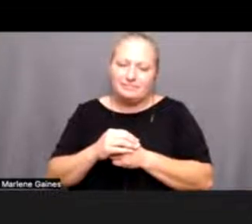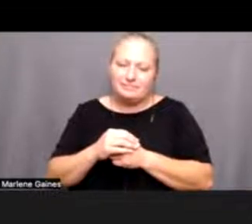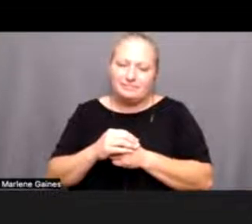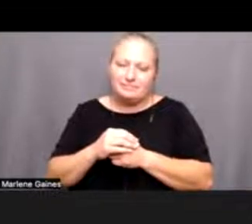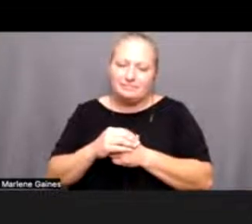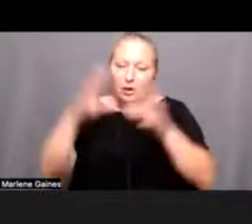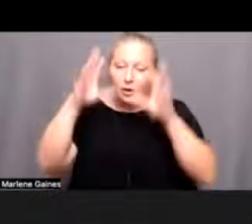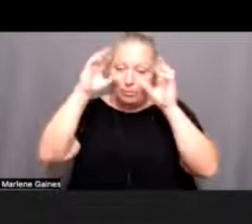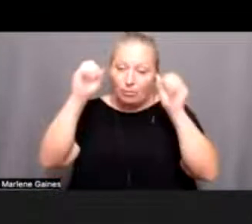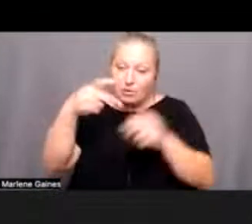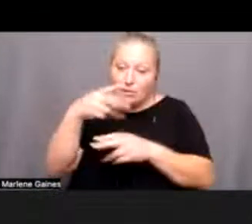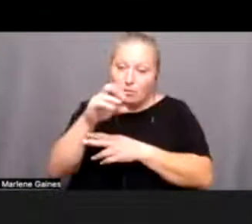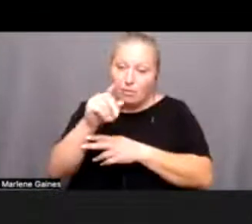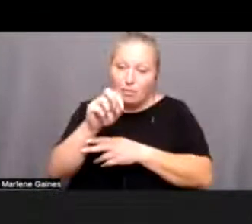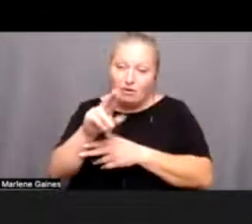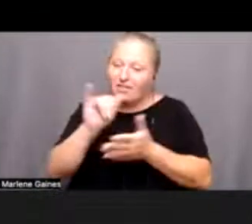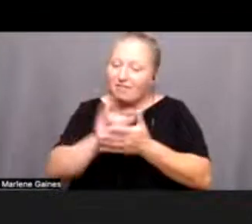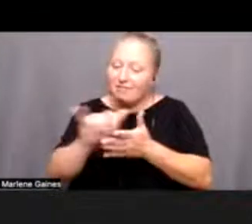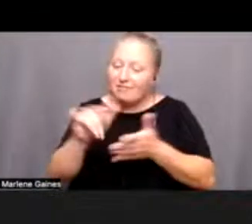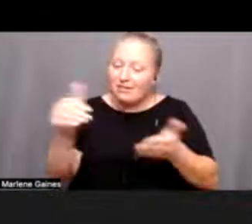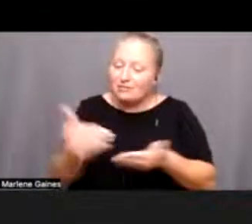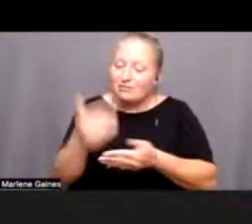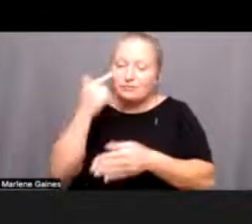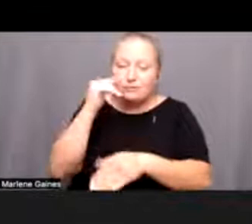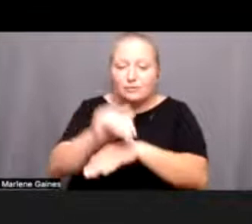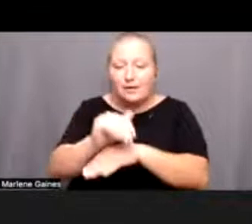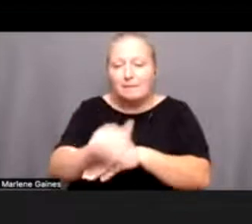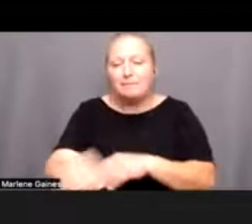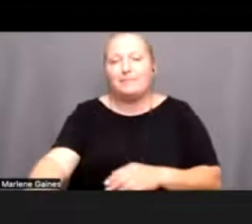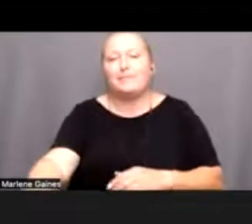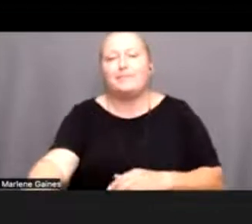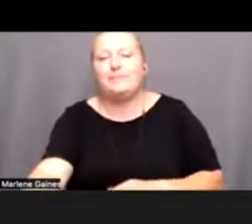And President Proctor, those are all the introductions we have for tonight.